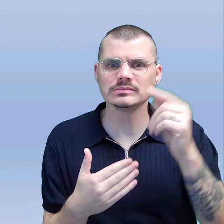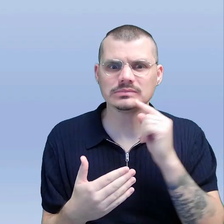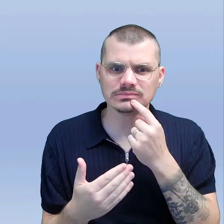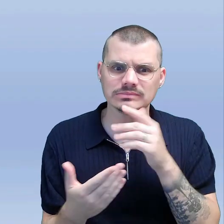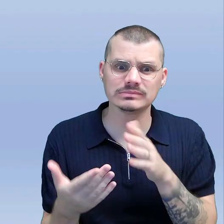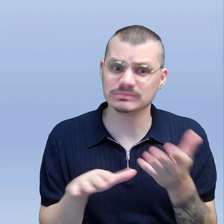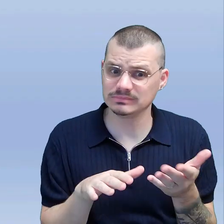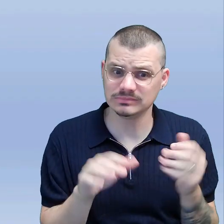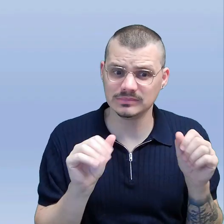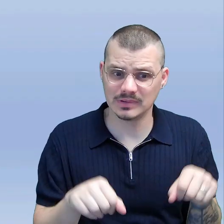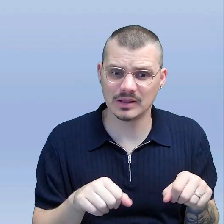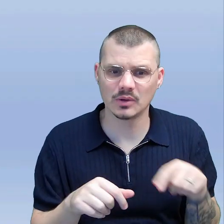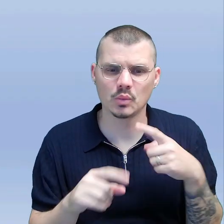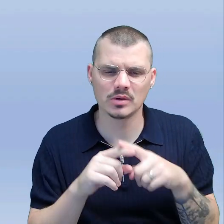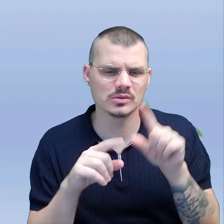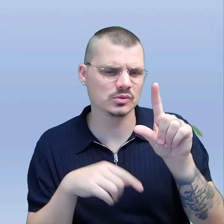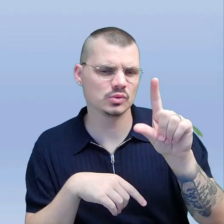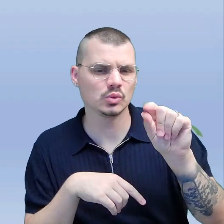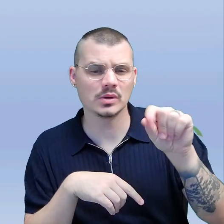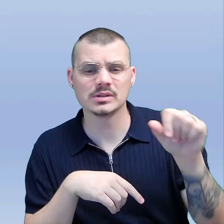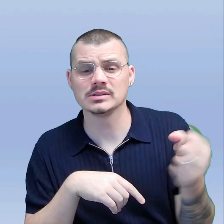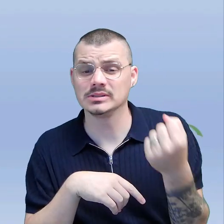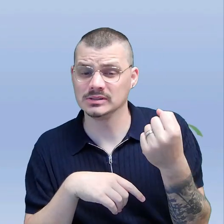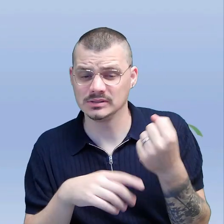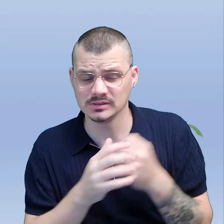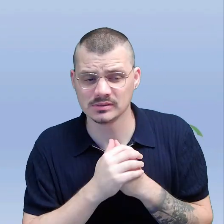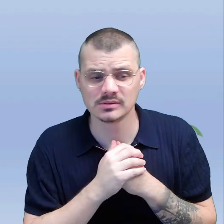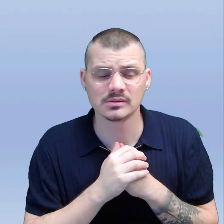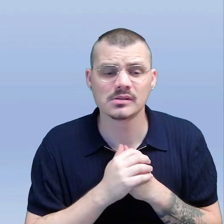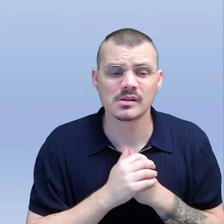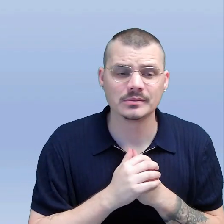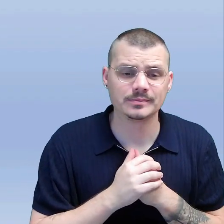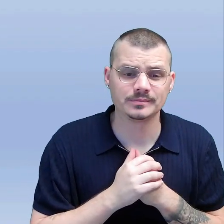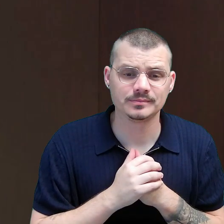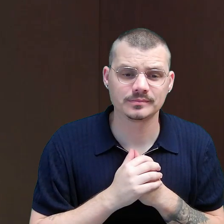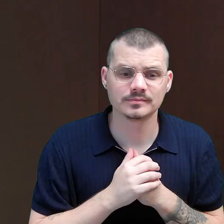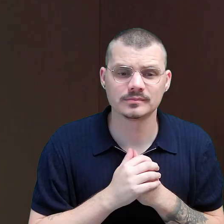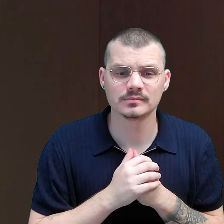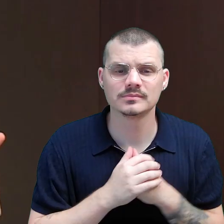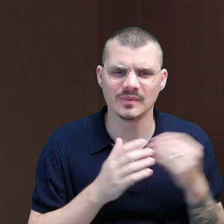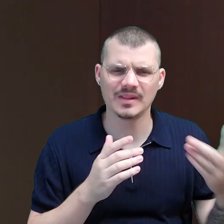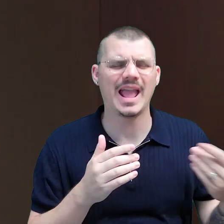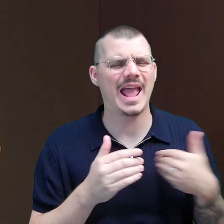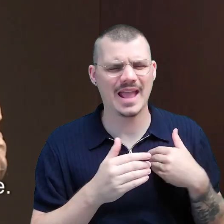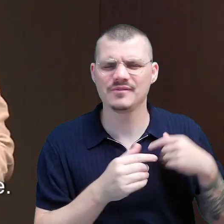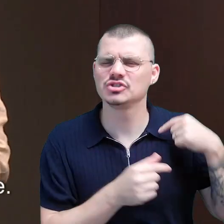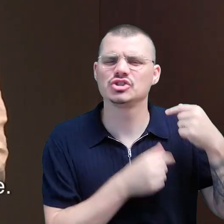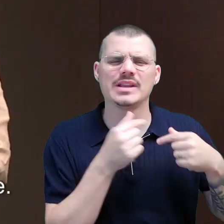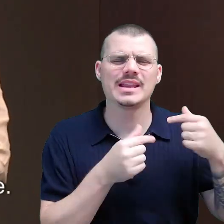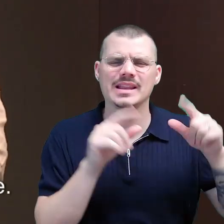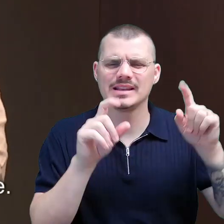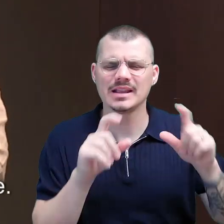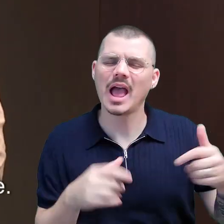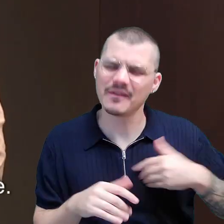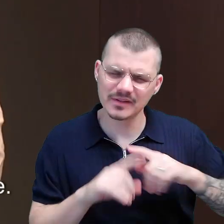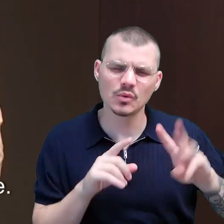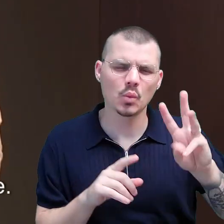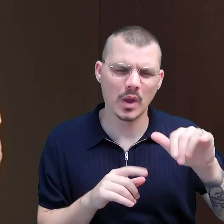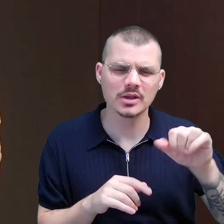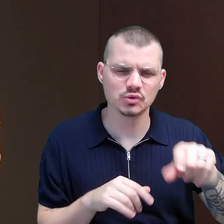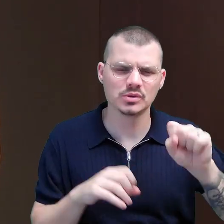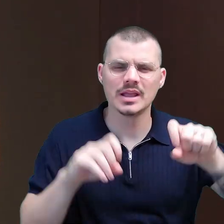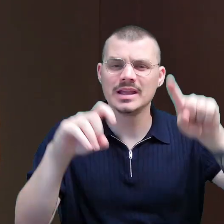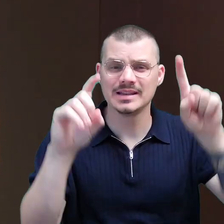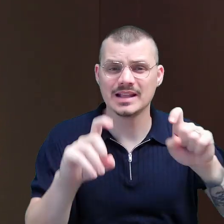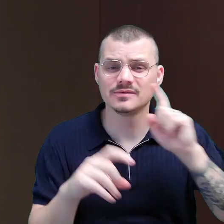when in the person's 20s. And there's genetic testing. There's ways to test for Rett syndrome,